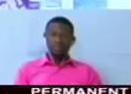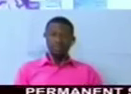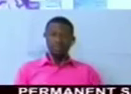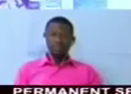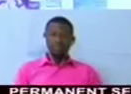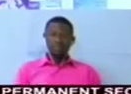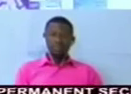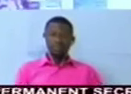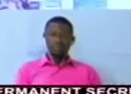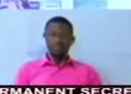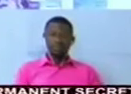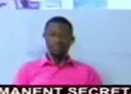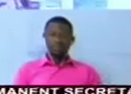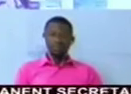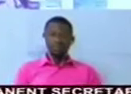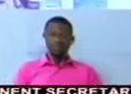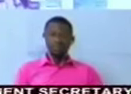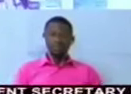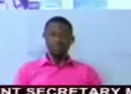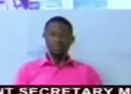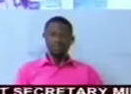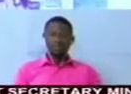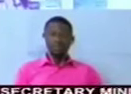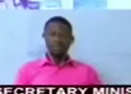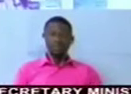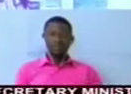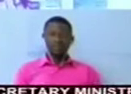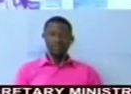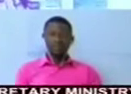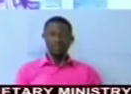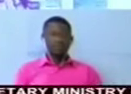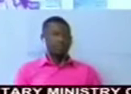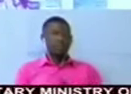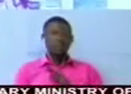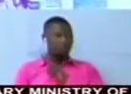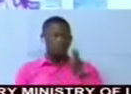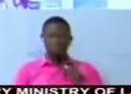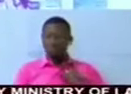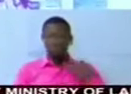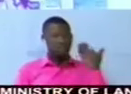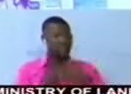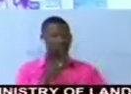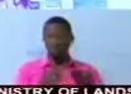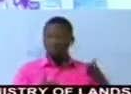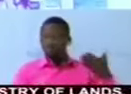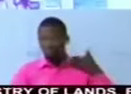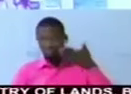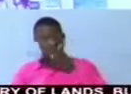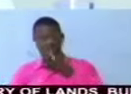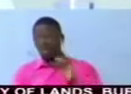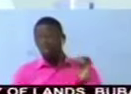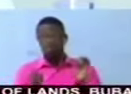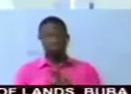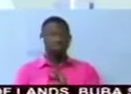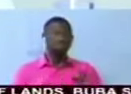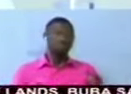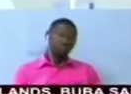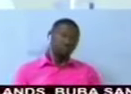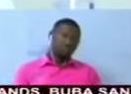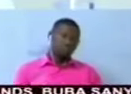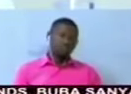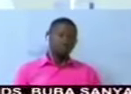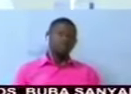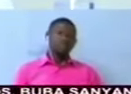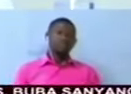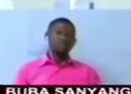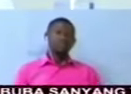bobu. Dedet man betay suma tanka taxaw fa. No, I have never stepped my foot there. What happened